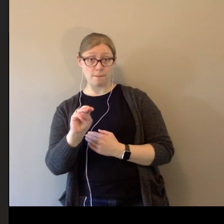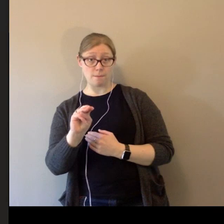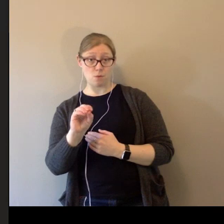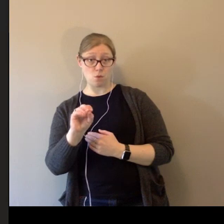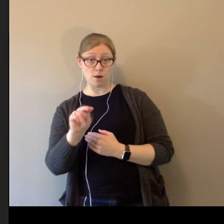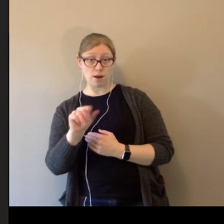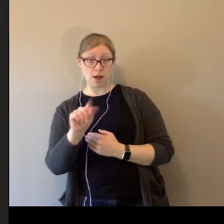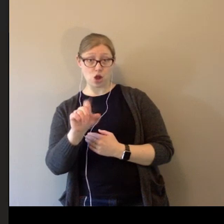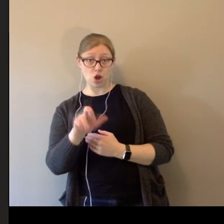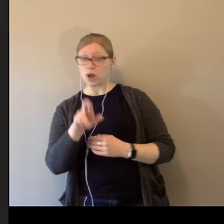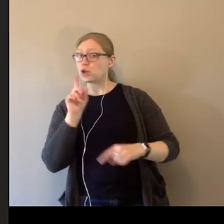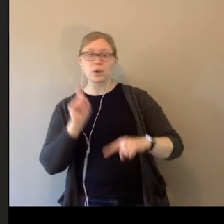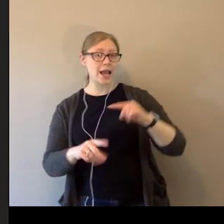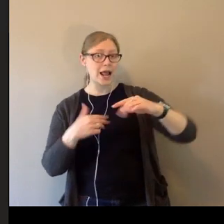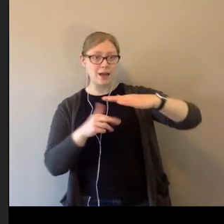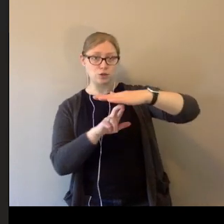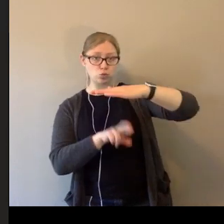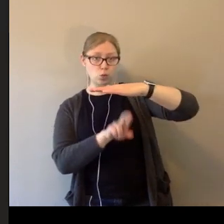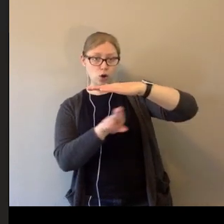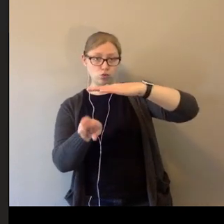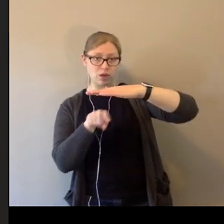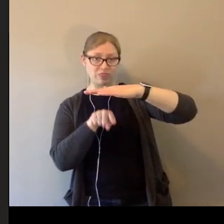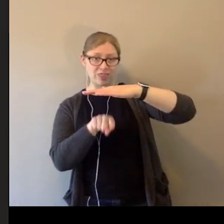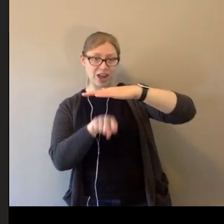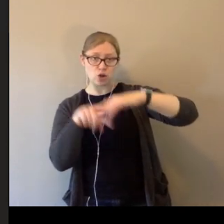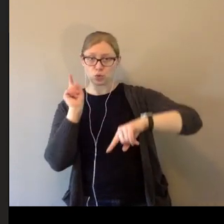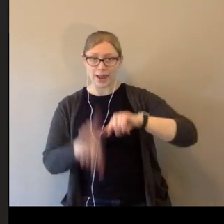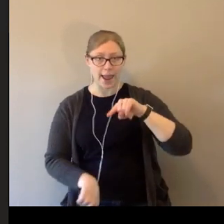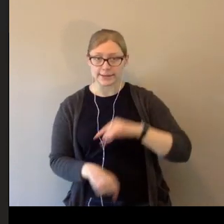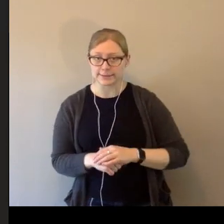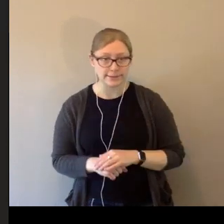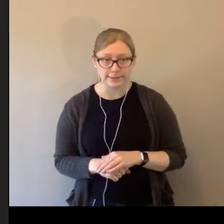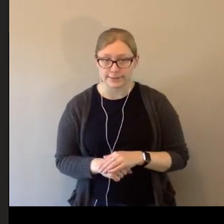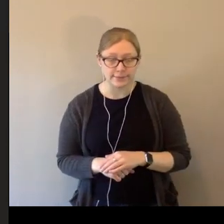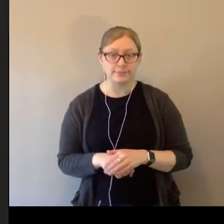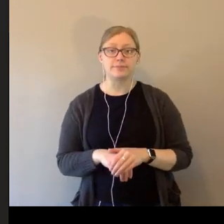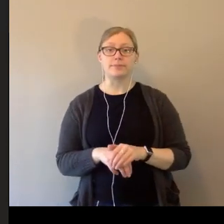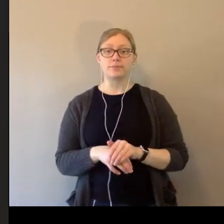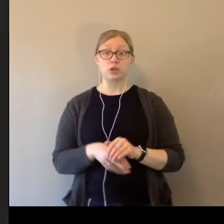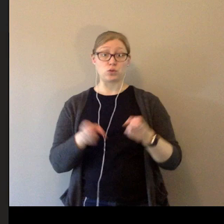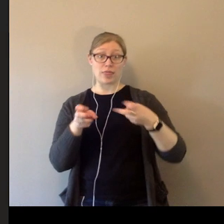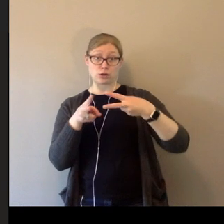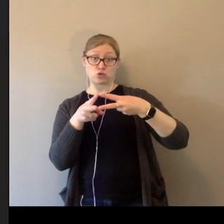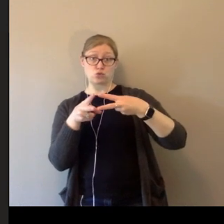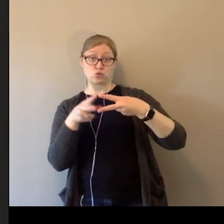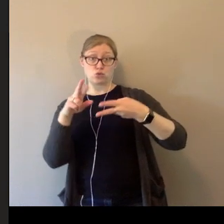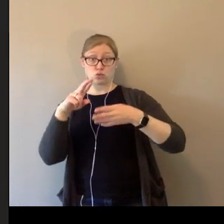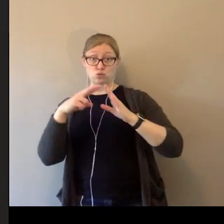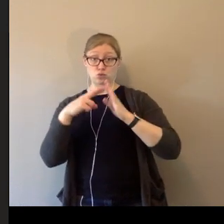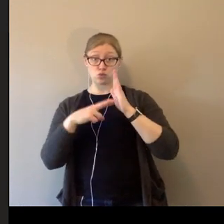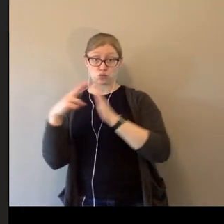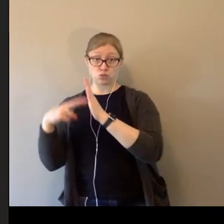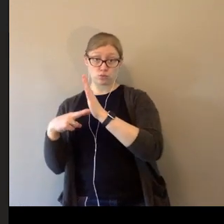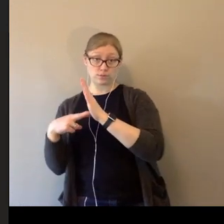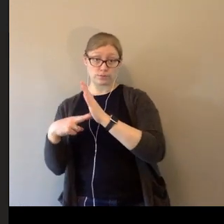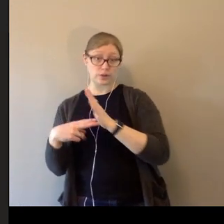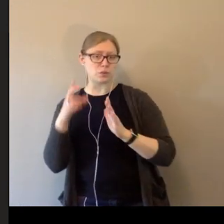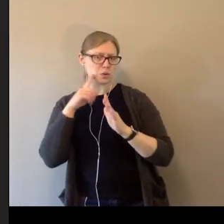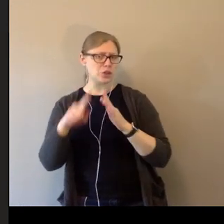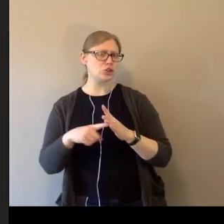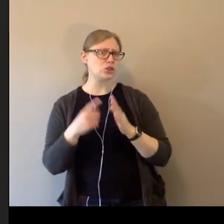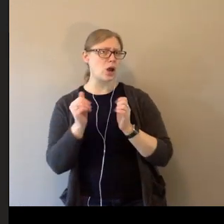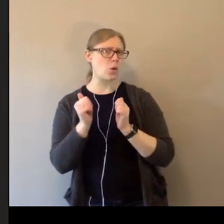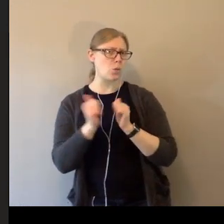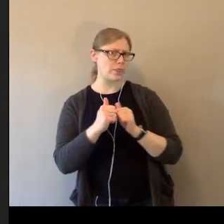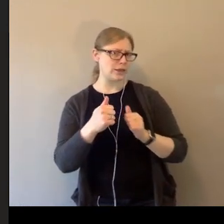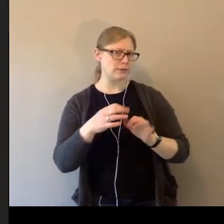in the denominator. You cannot have any perfect square factors. So we're going to start off with some pretty simple examples.